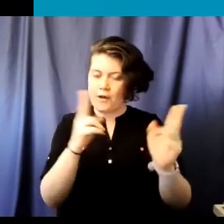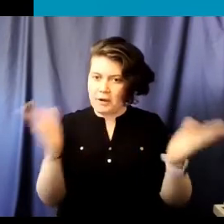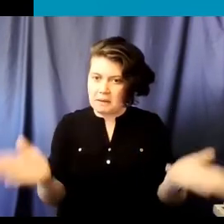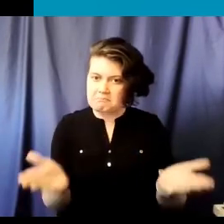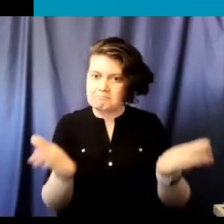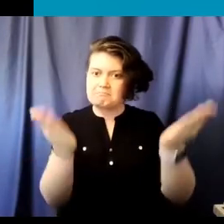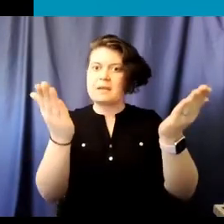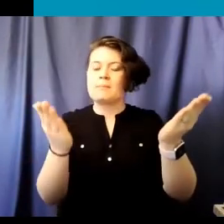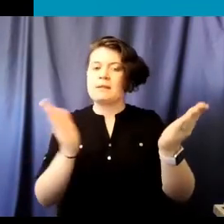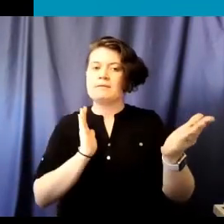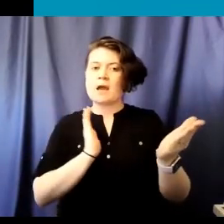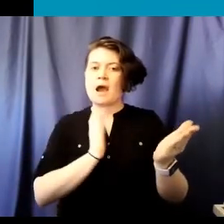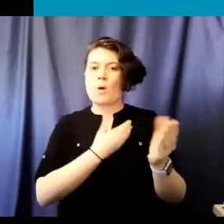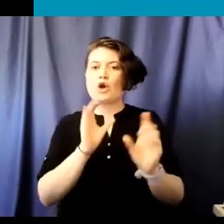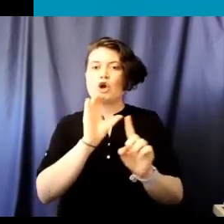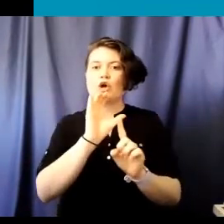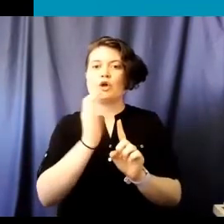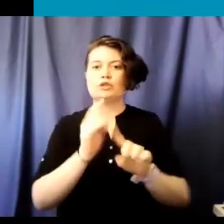differences in our work.